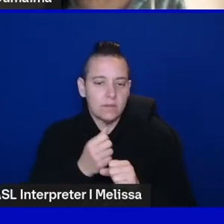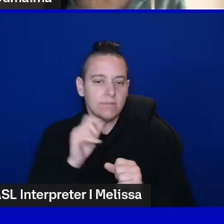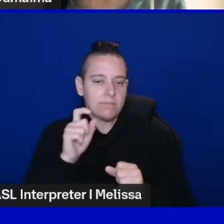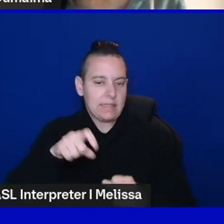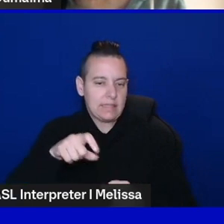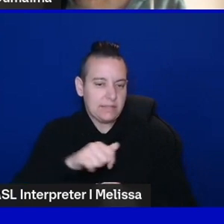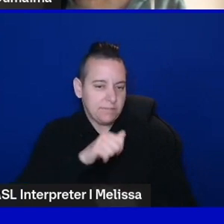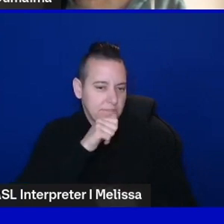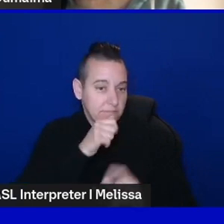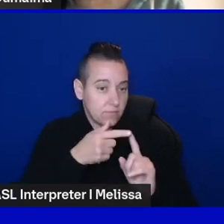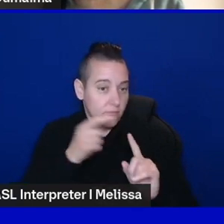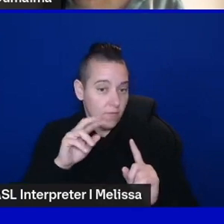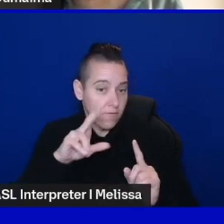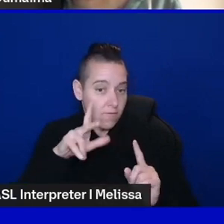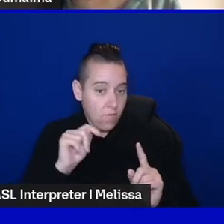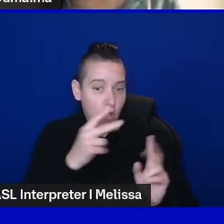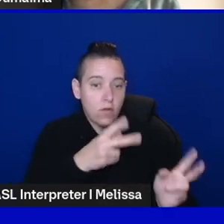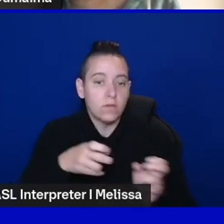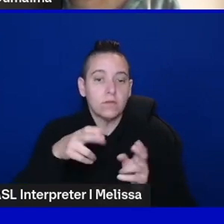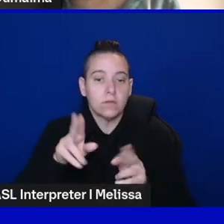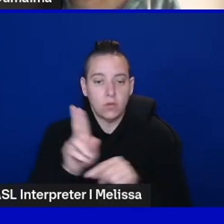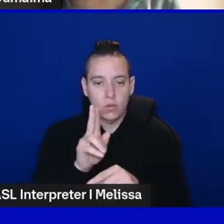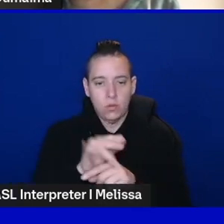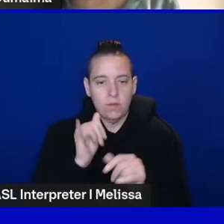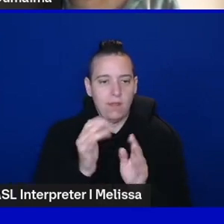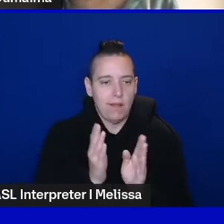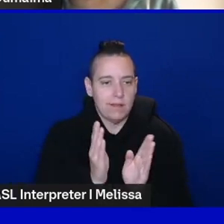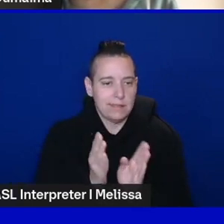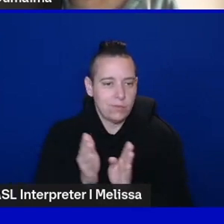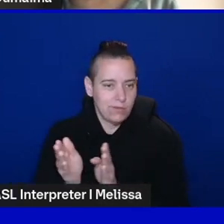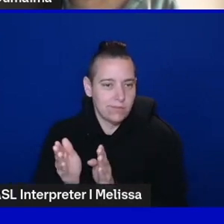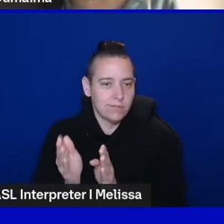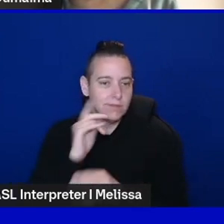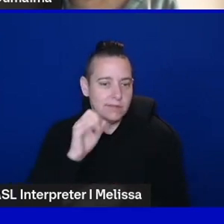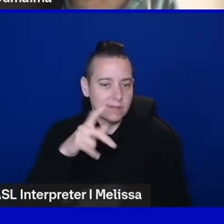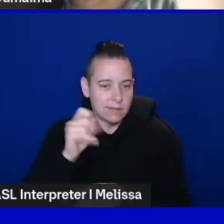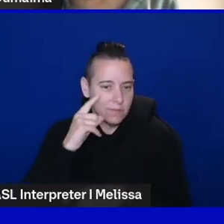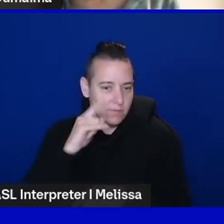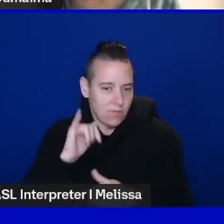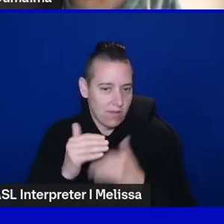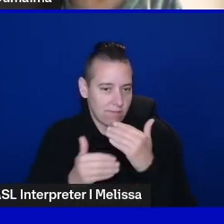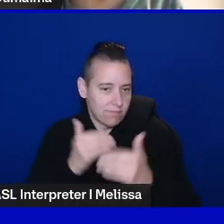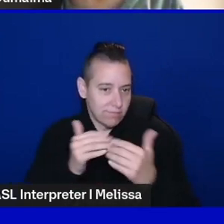Vault, which are then used in subsequent steps of the deployment or configuration processes.